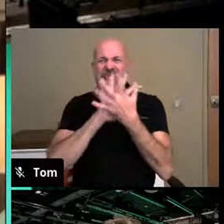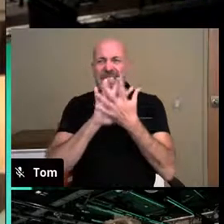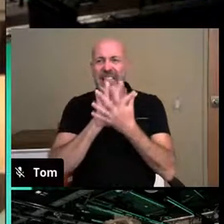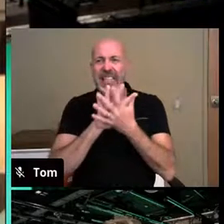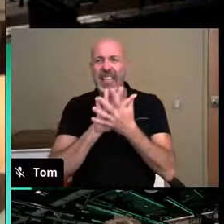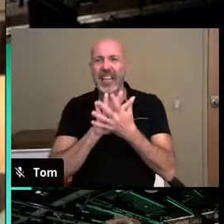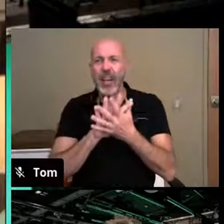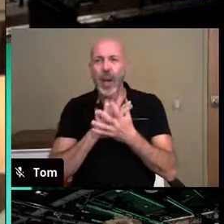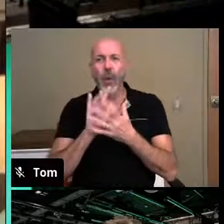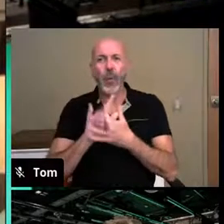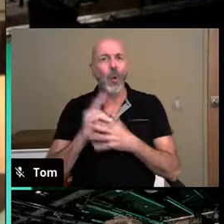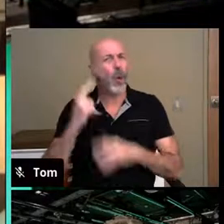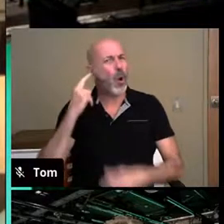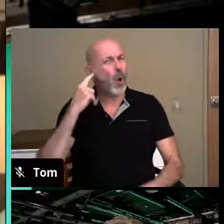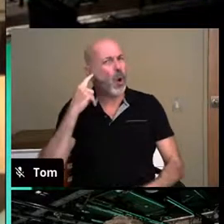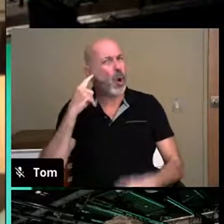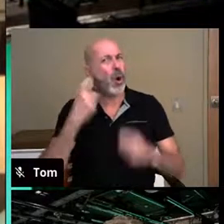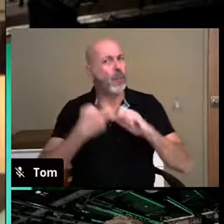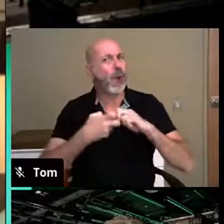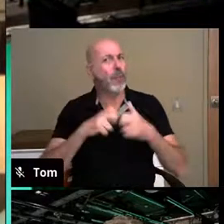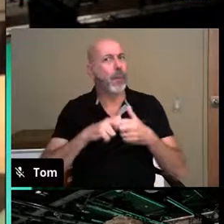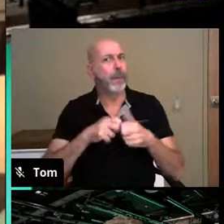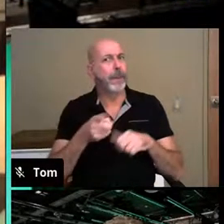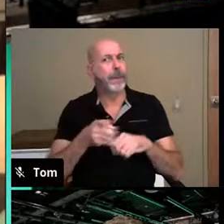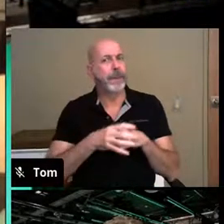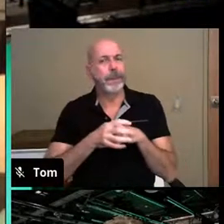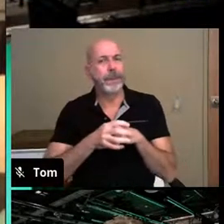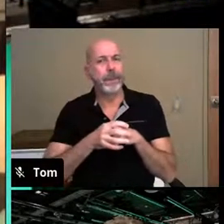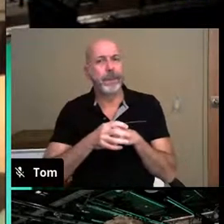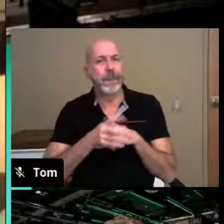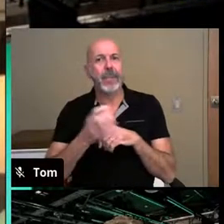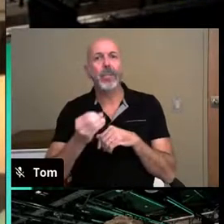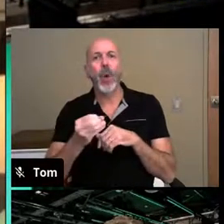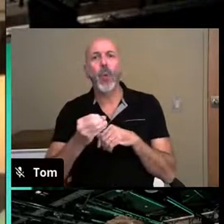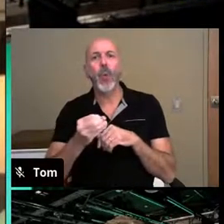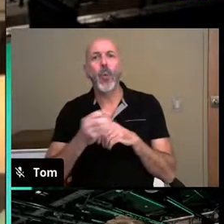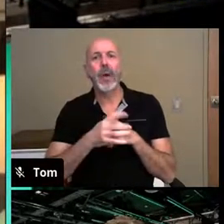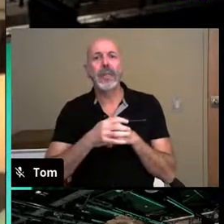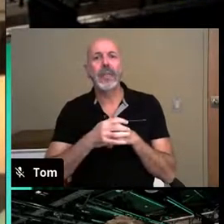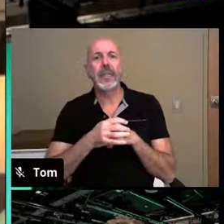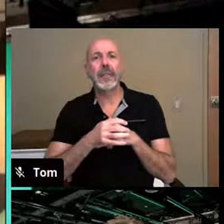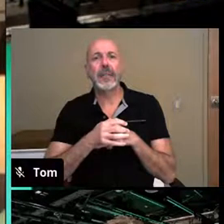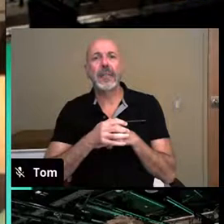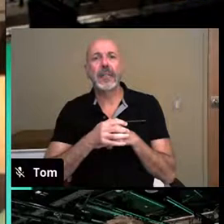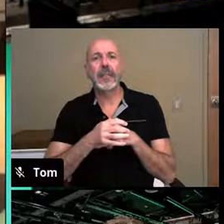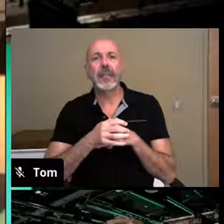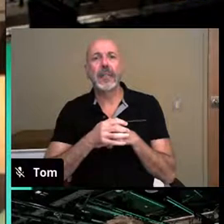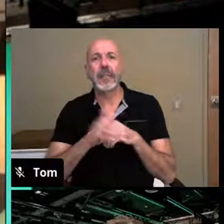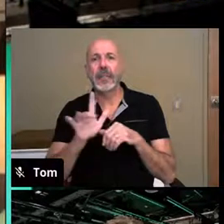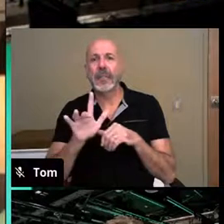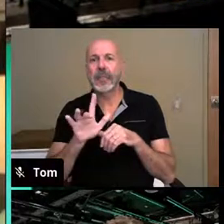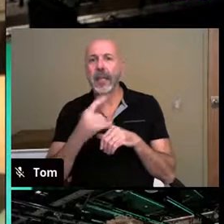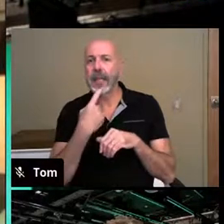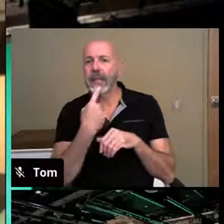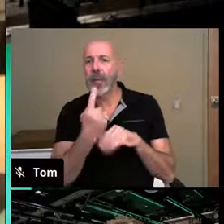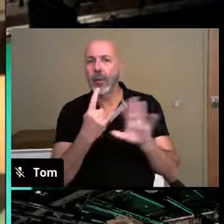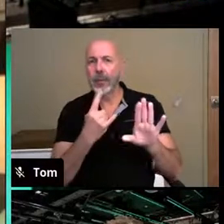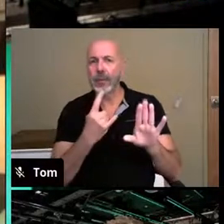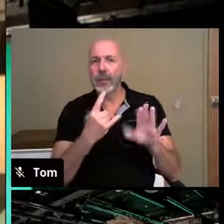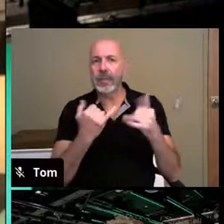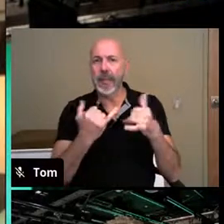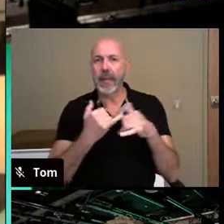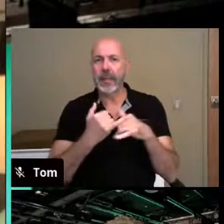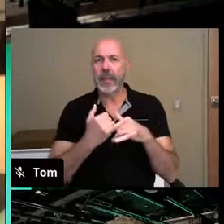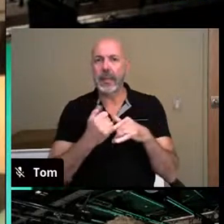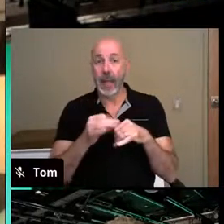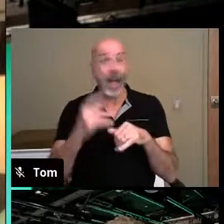We're having an odd audio issue, so okay. I'll tell you what. I